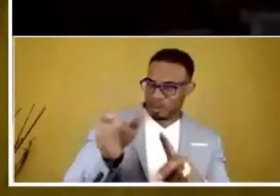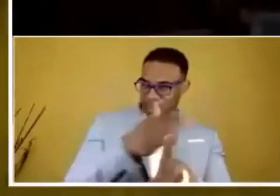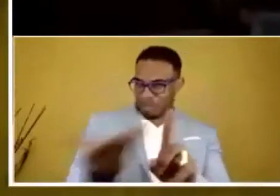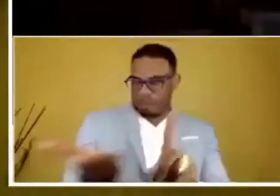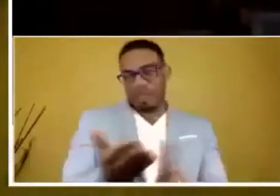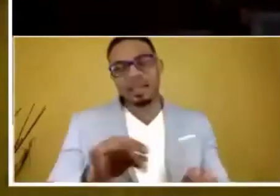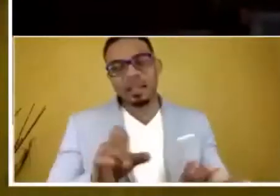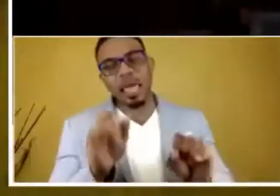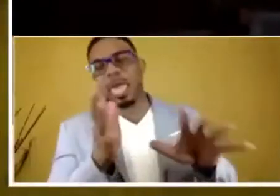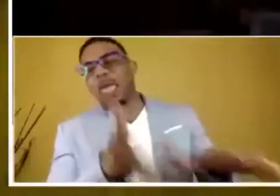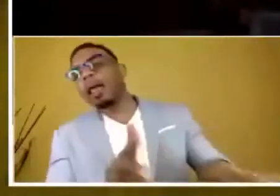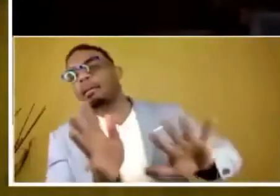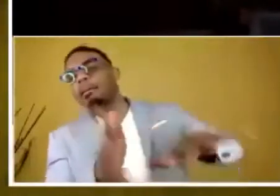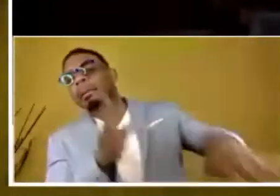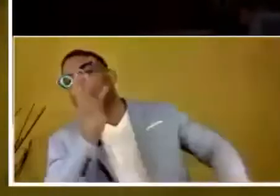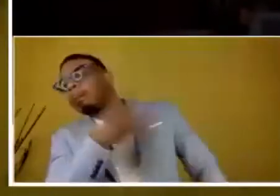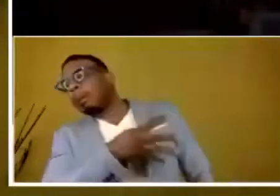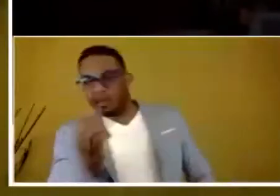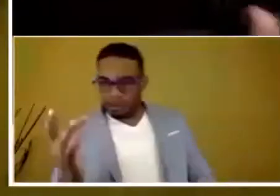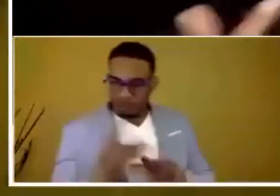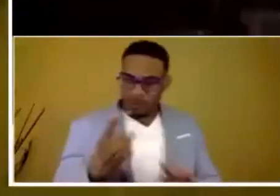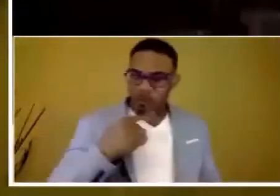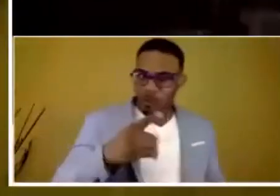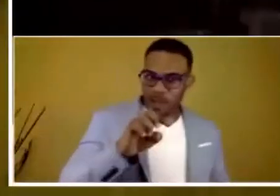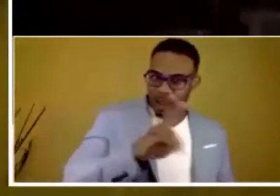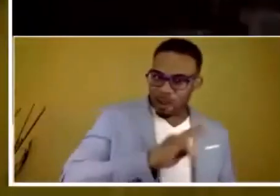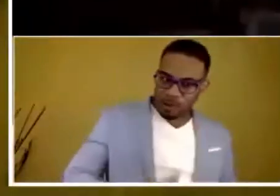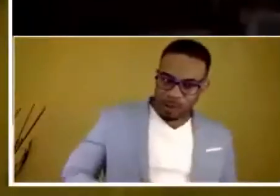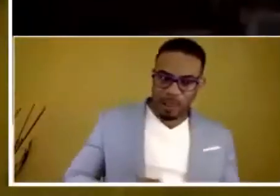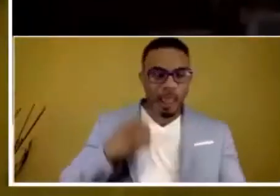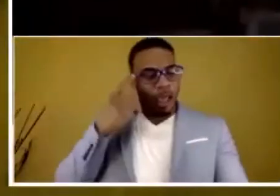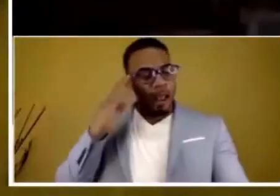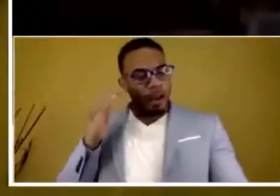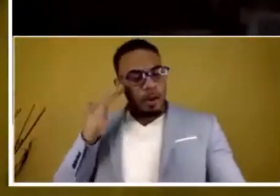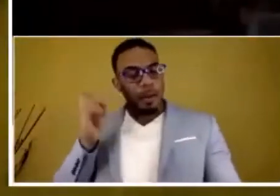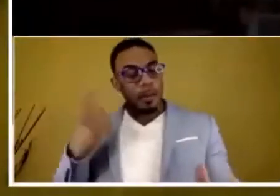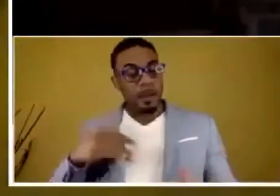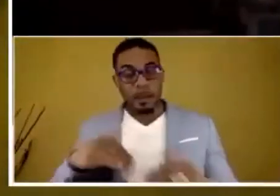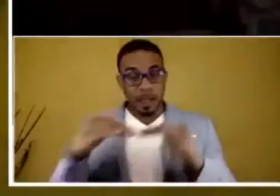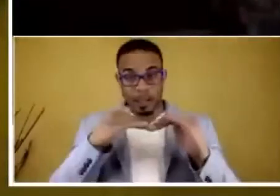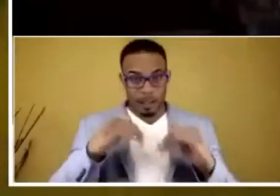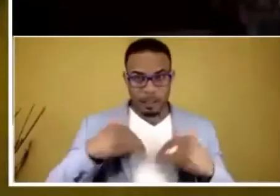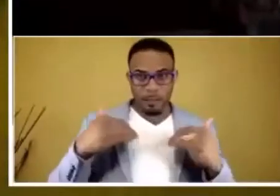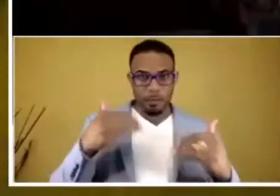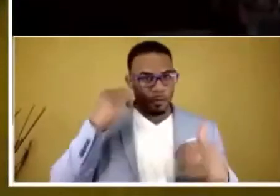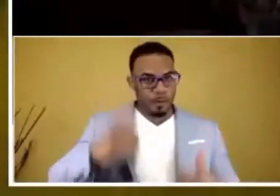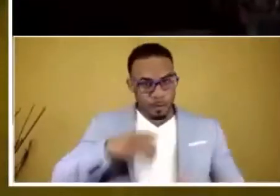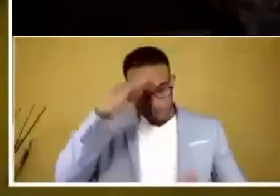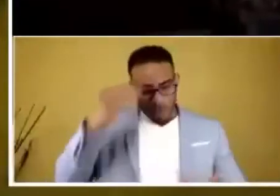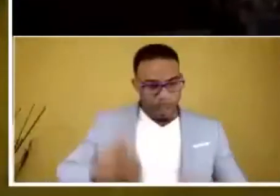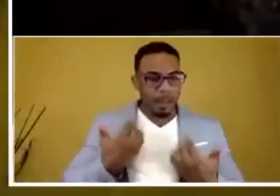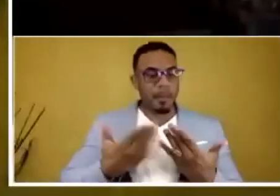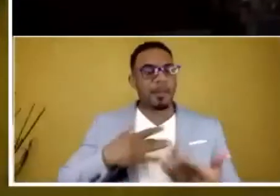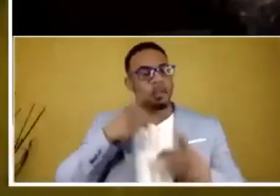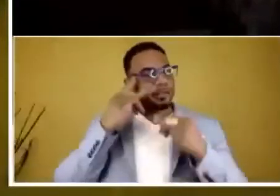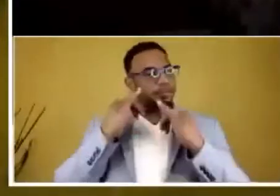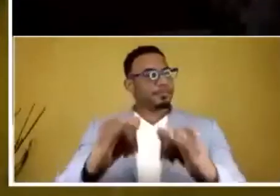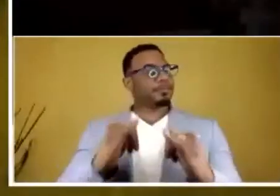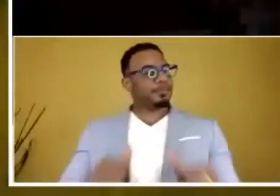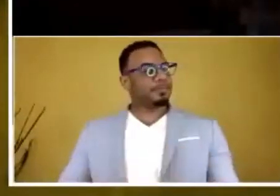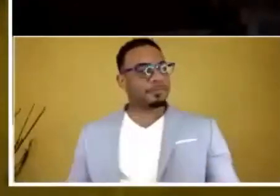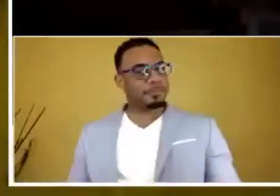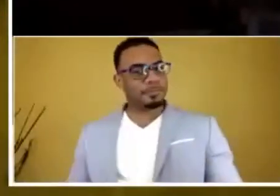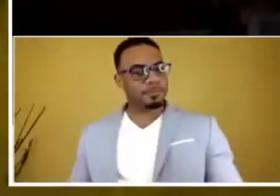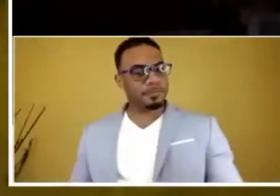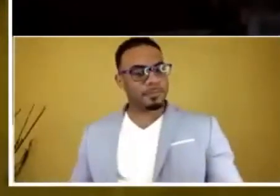all of the rest of it alone is what they told Dr. King. I know that many of my colleagues in the Movement for Black Lives probably feel that too.